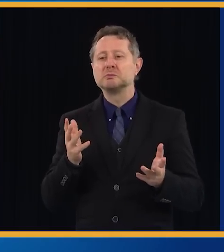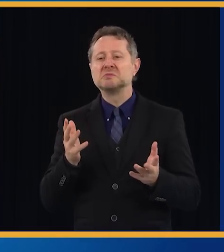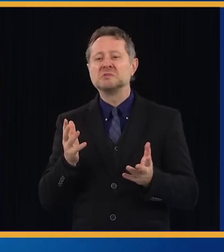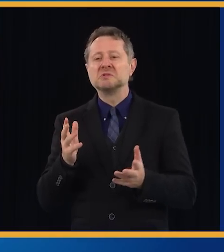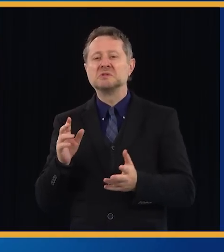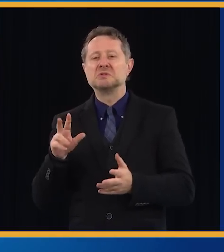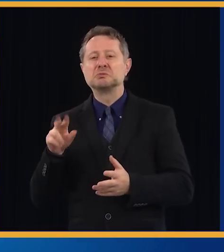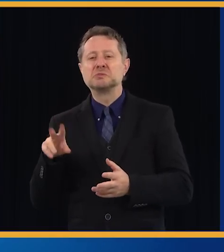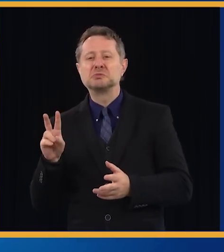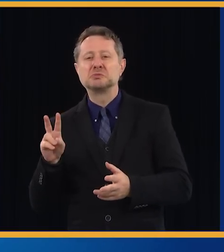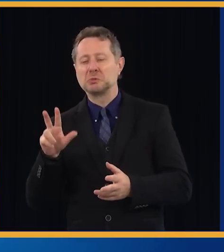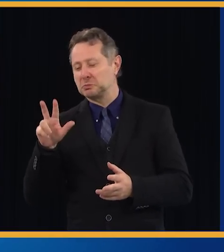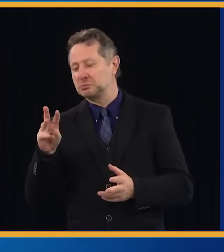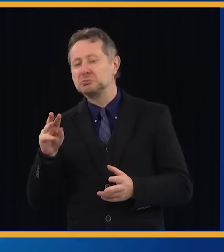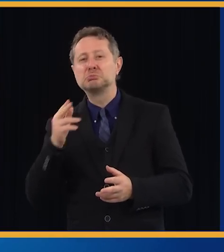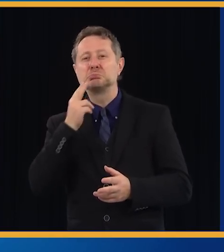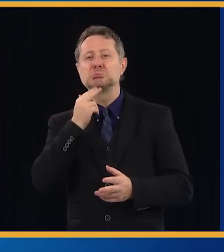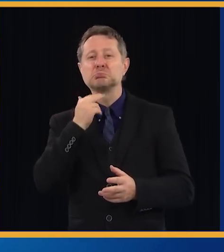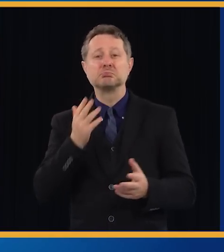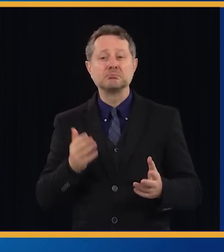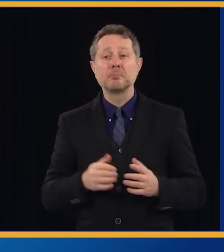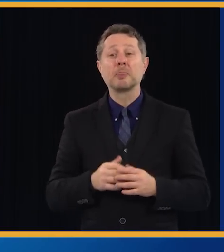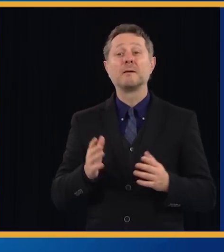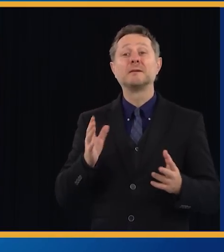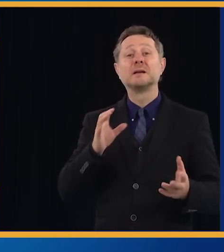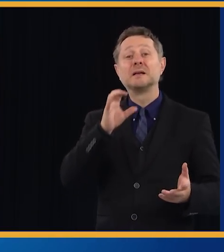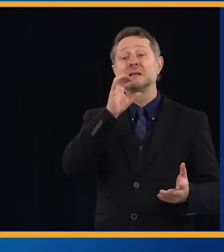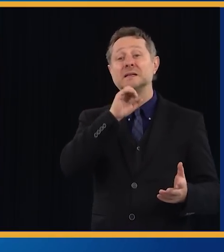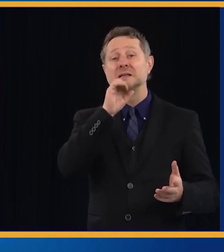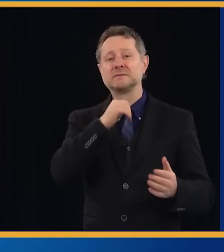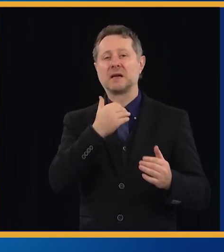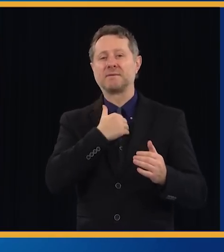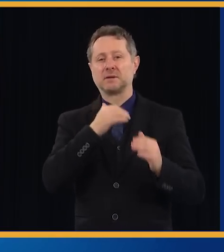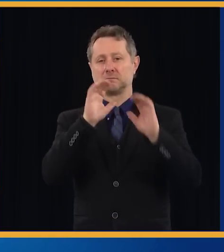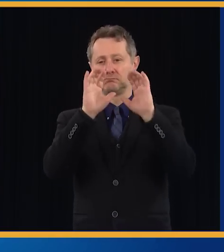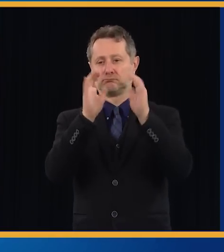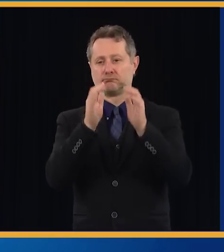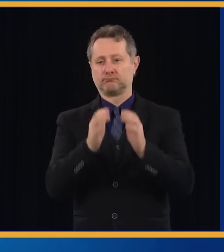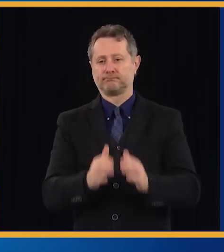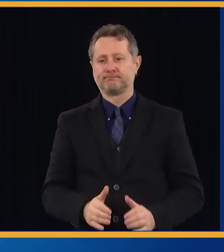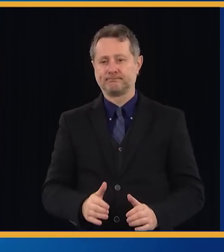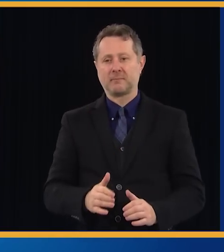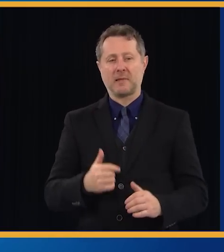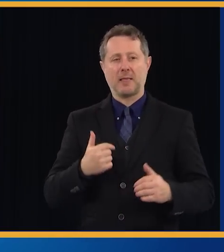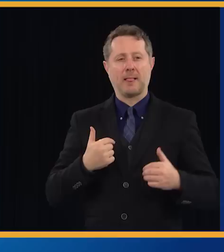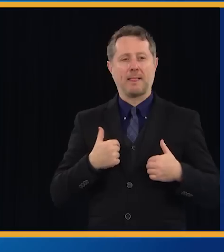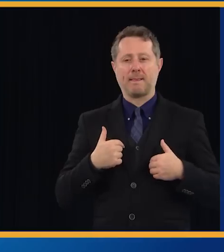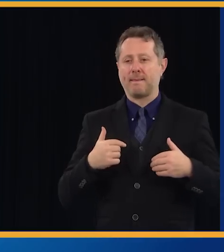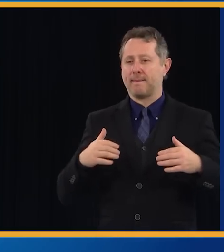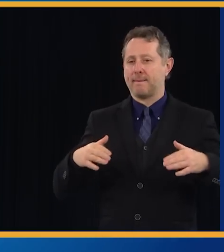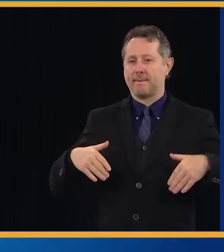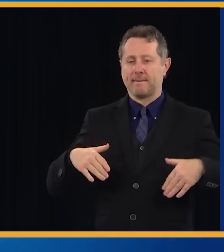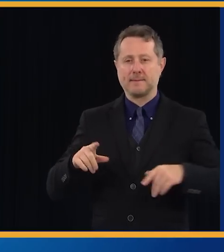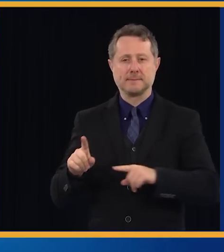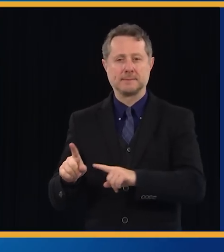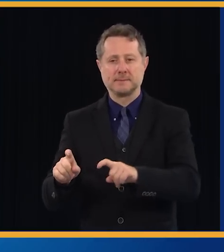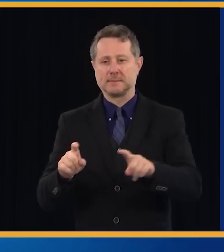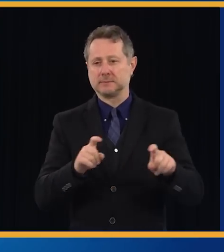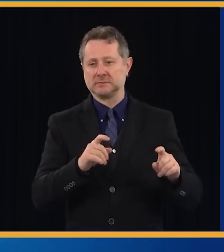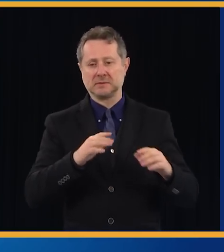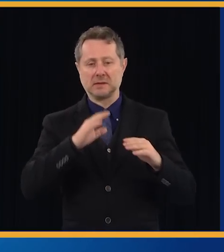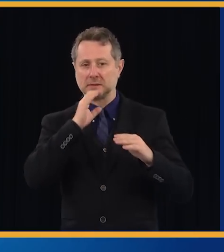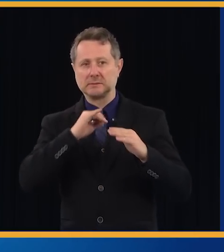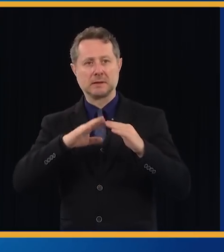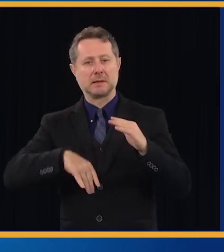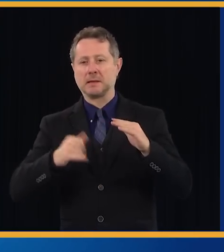age, nothing extraordinary here. We did not survey anyone under 18. So it starts with